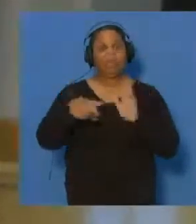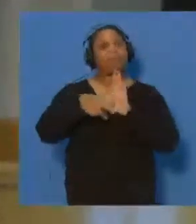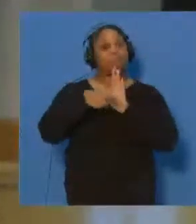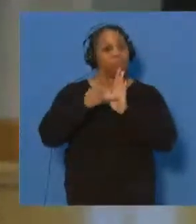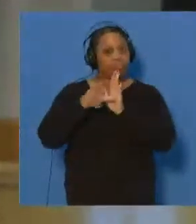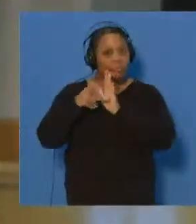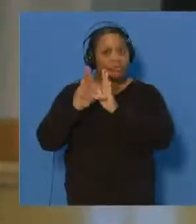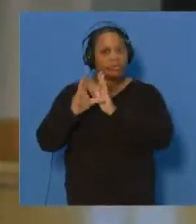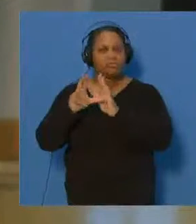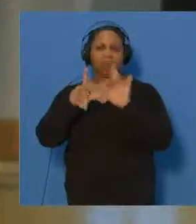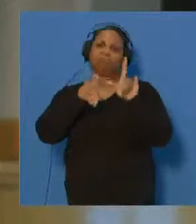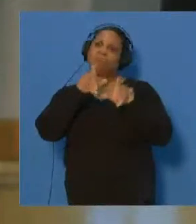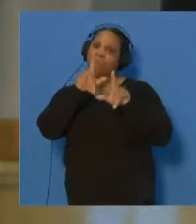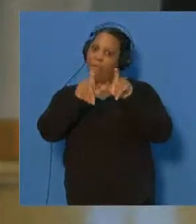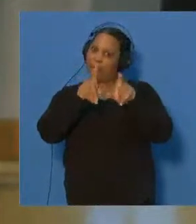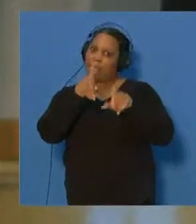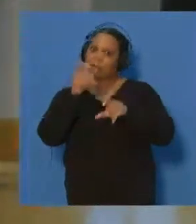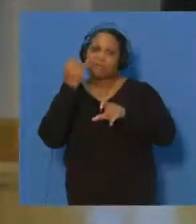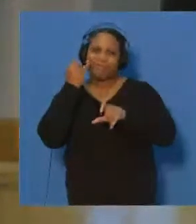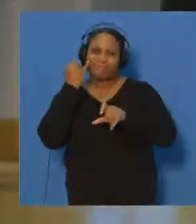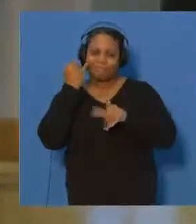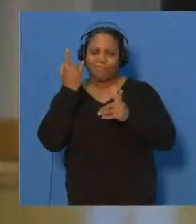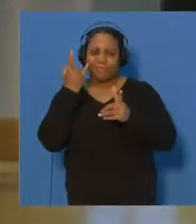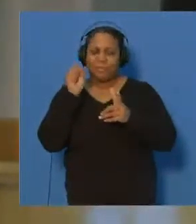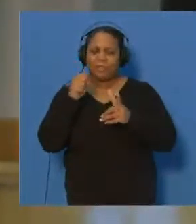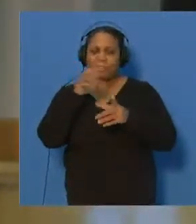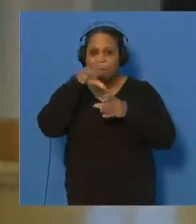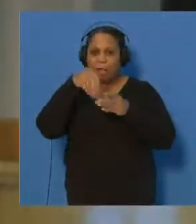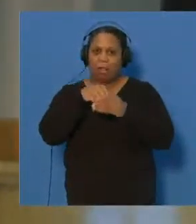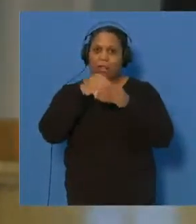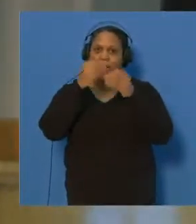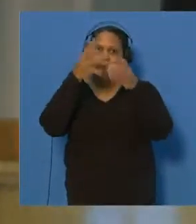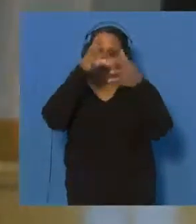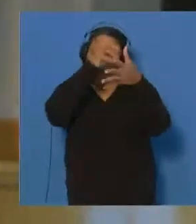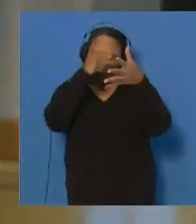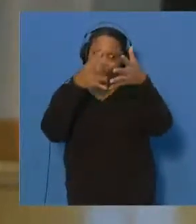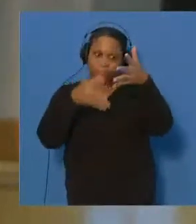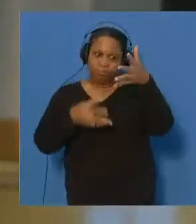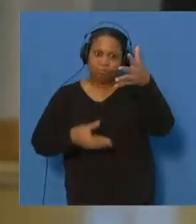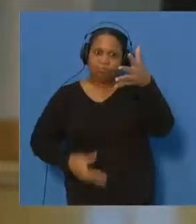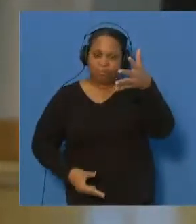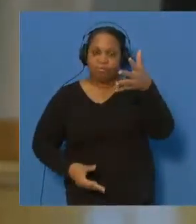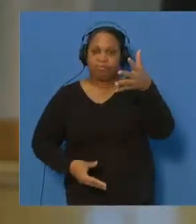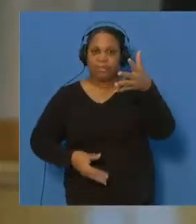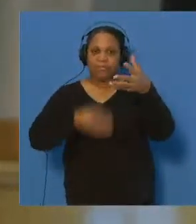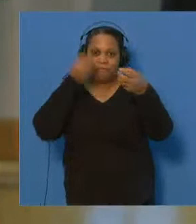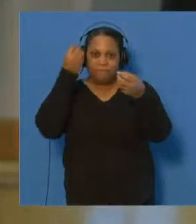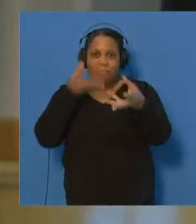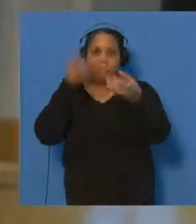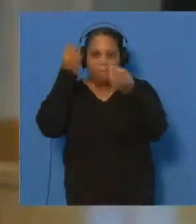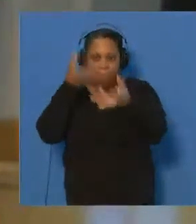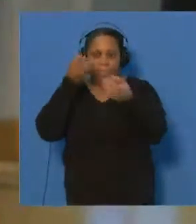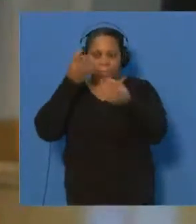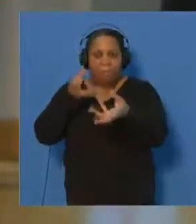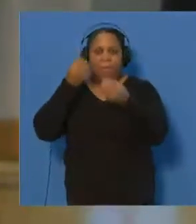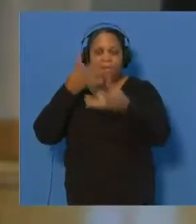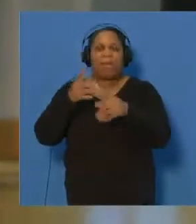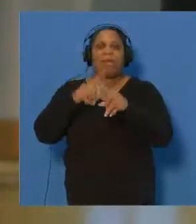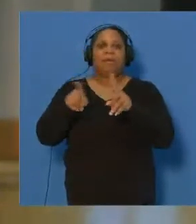it and then ask any further questions concerning it, because it does contain quite a lot of very, very important information, but